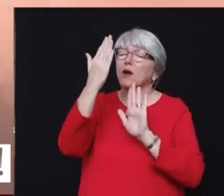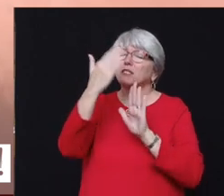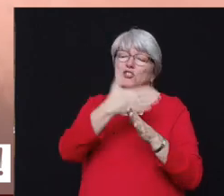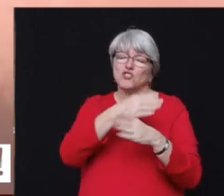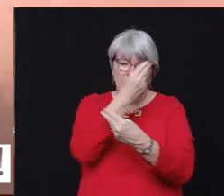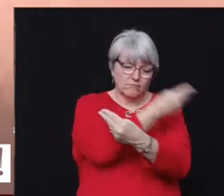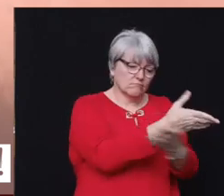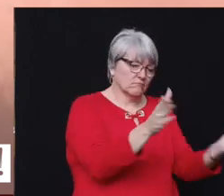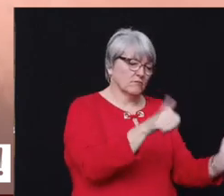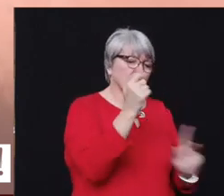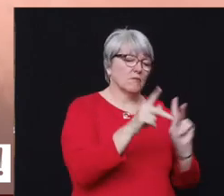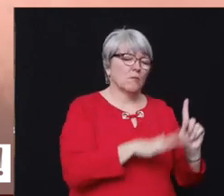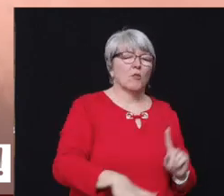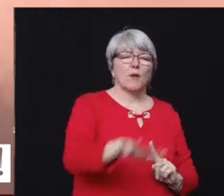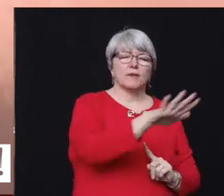us.